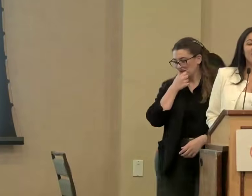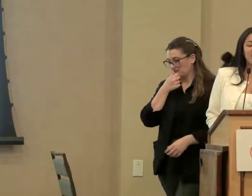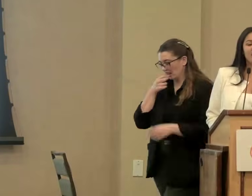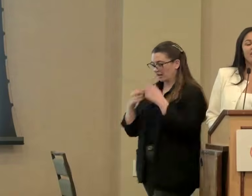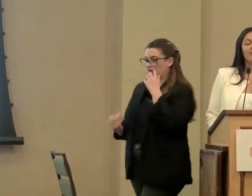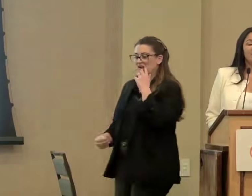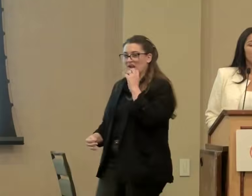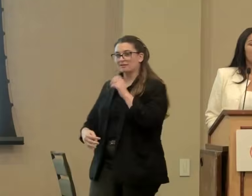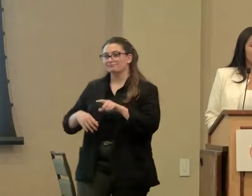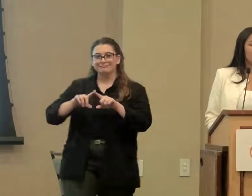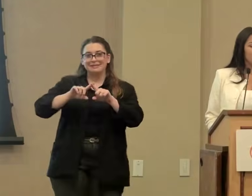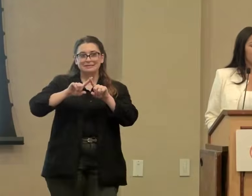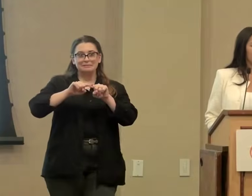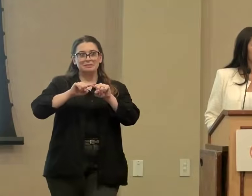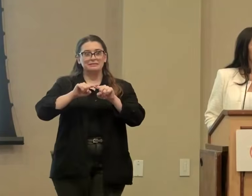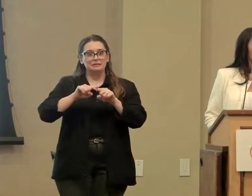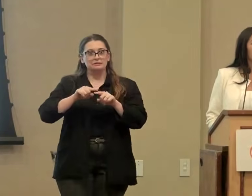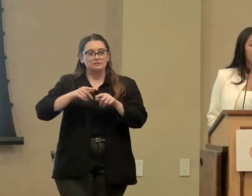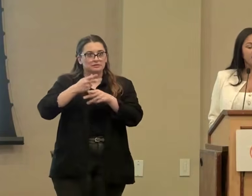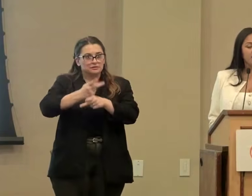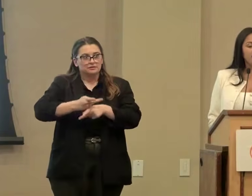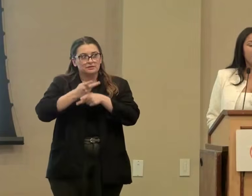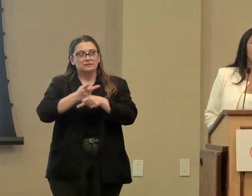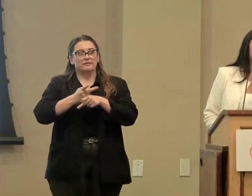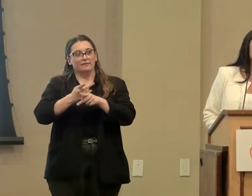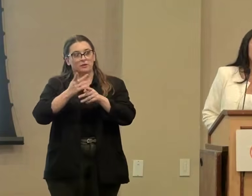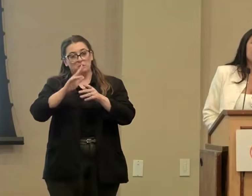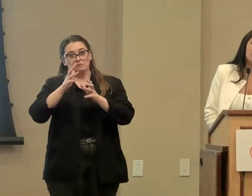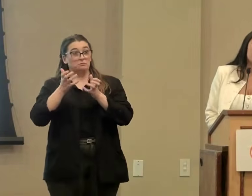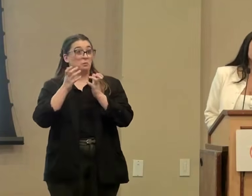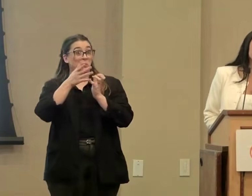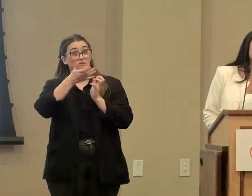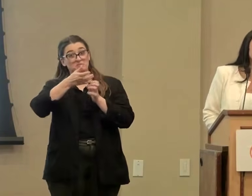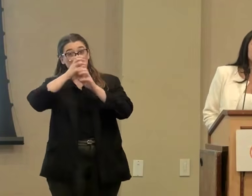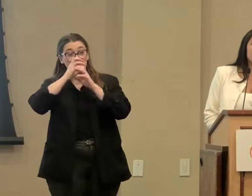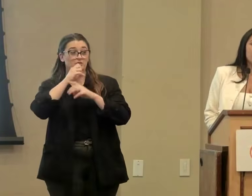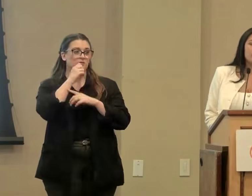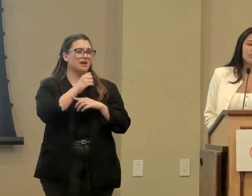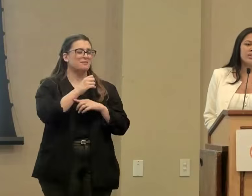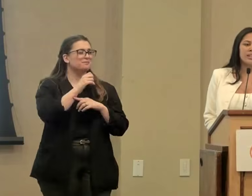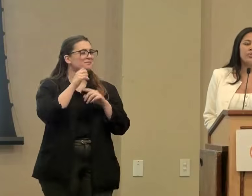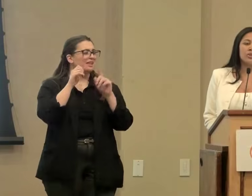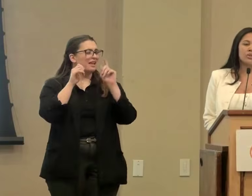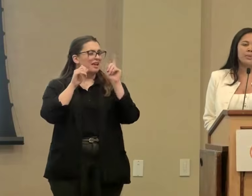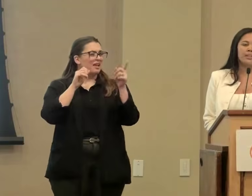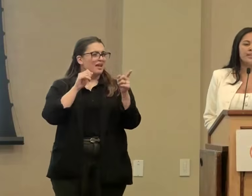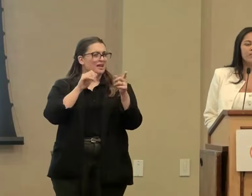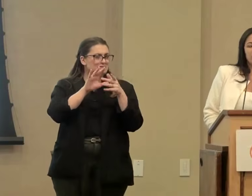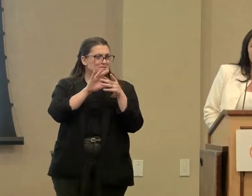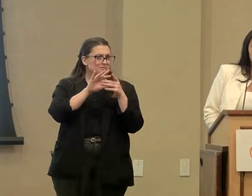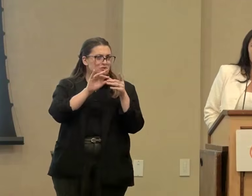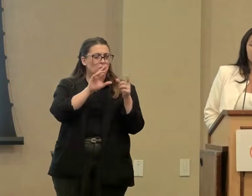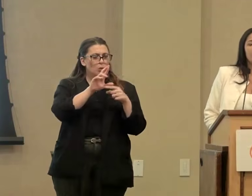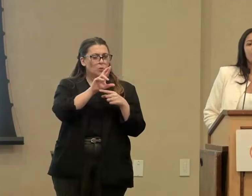depends on how vigilant you want to be. To answer your second question, I don't know the association between for lupus